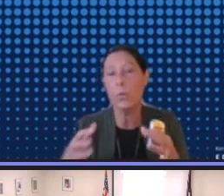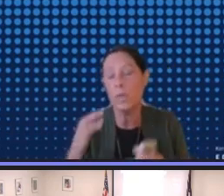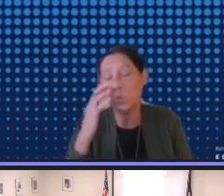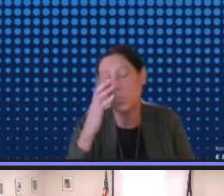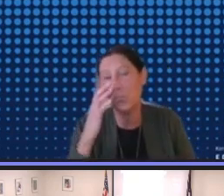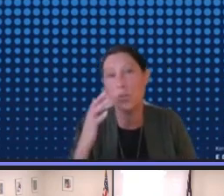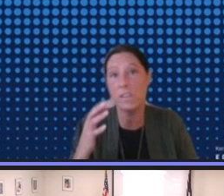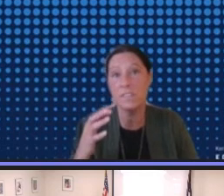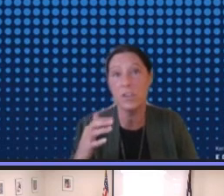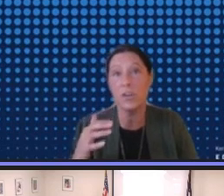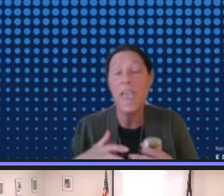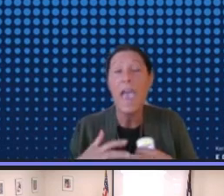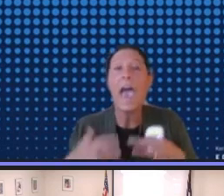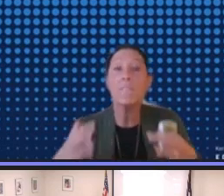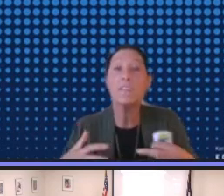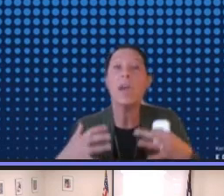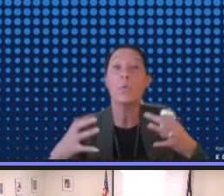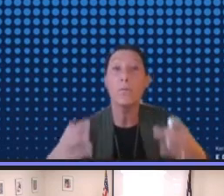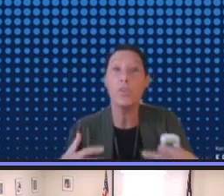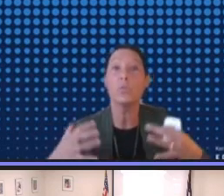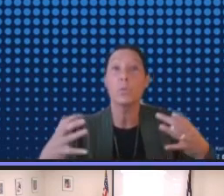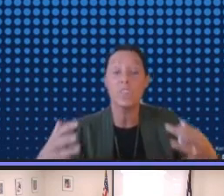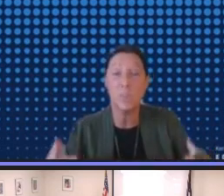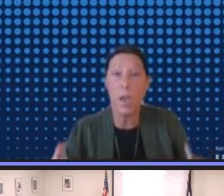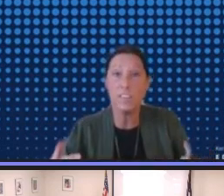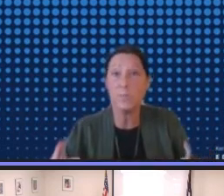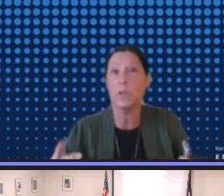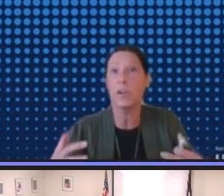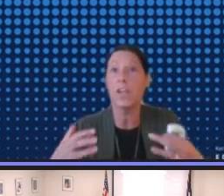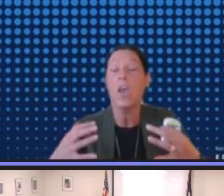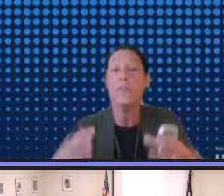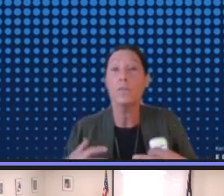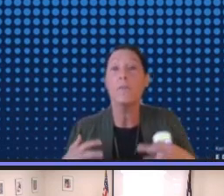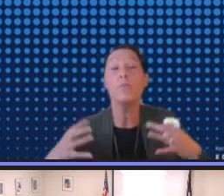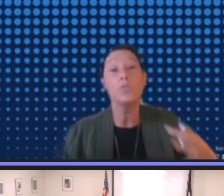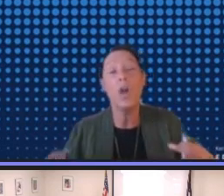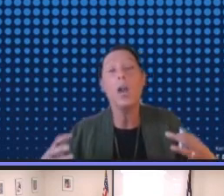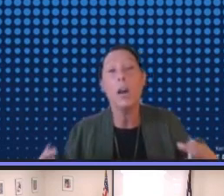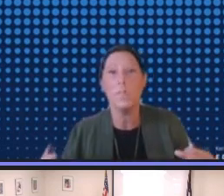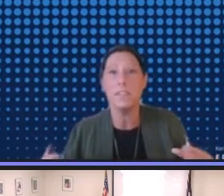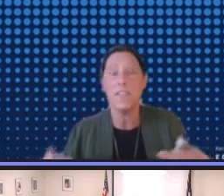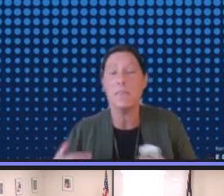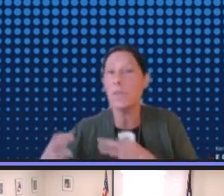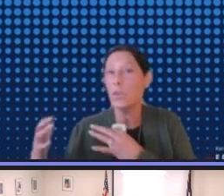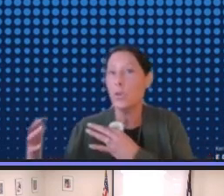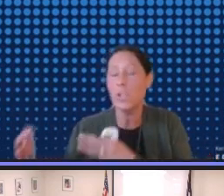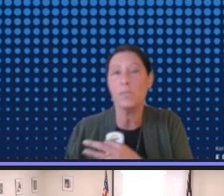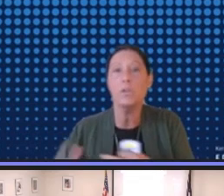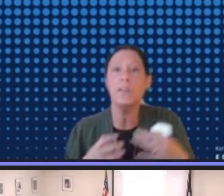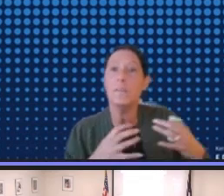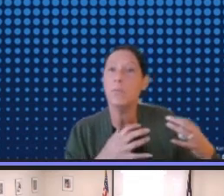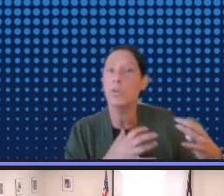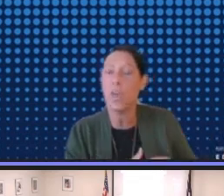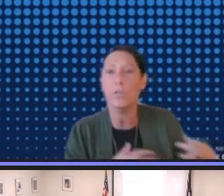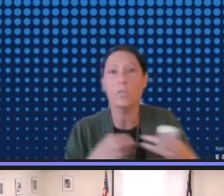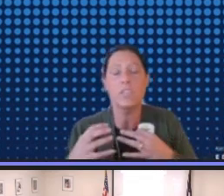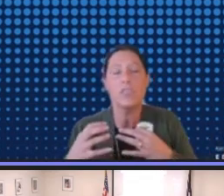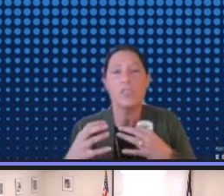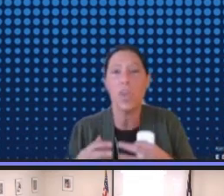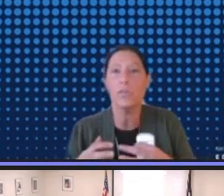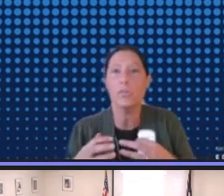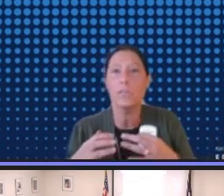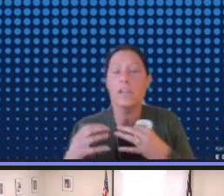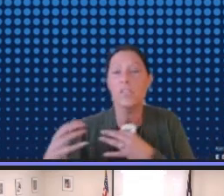3 or 4 resources you're considering, having that review and response period for people not on the team, including community members,